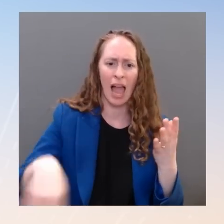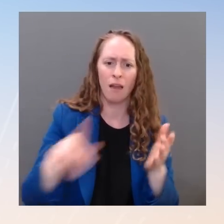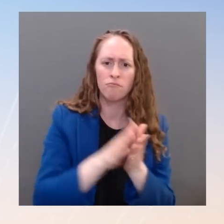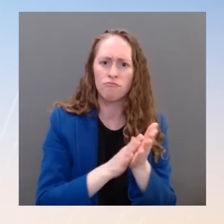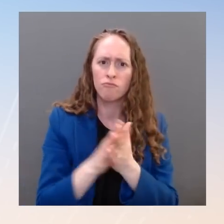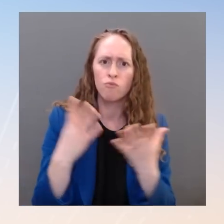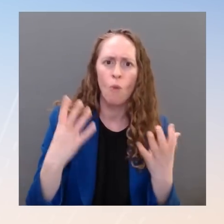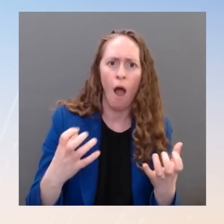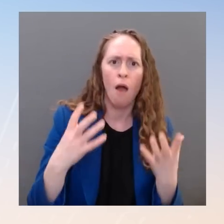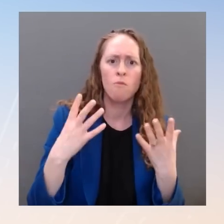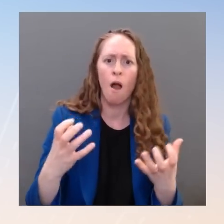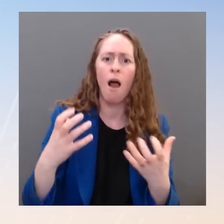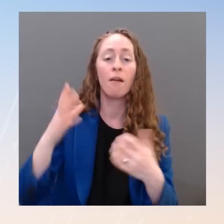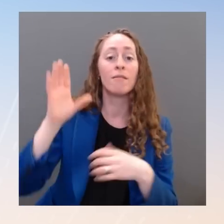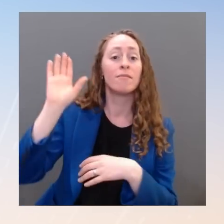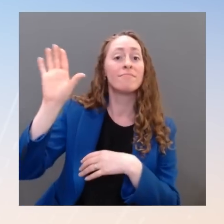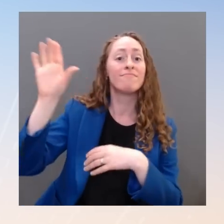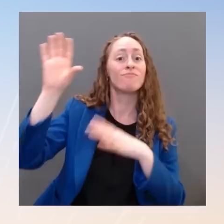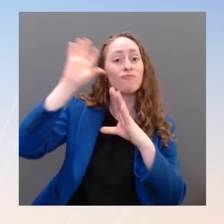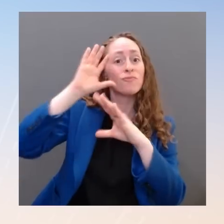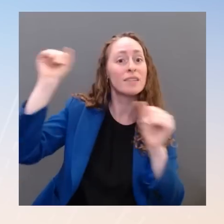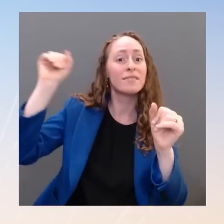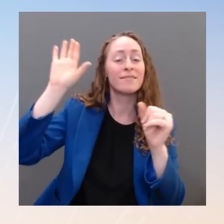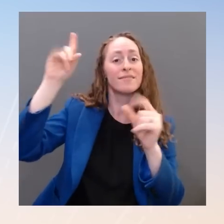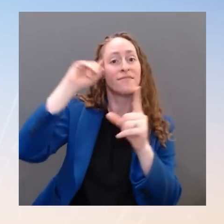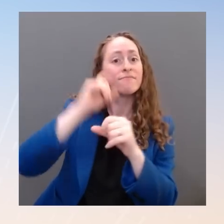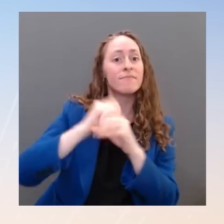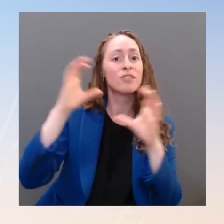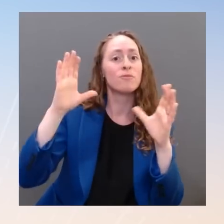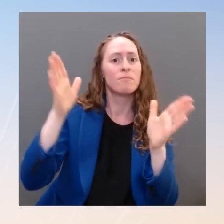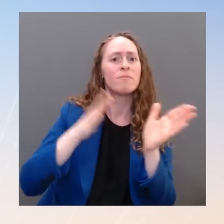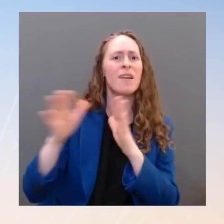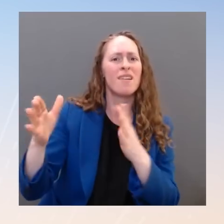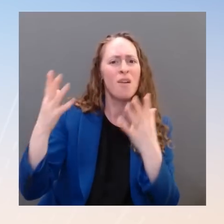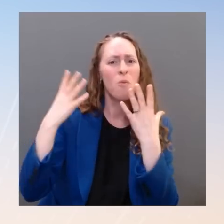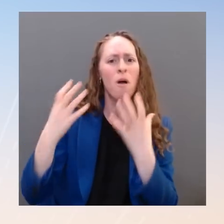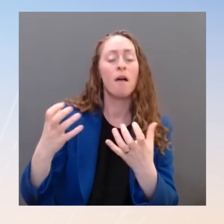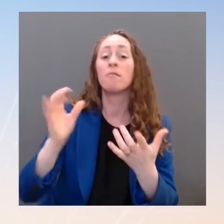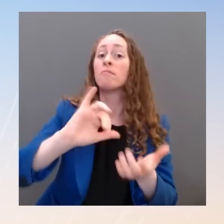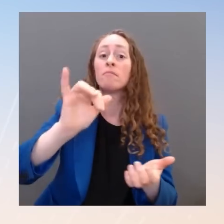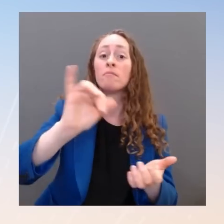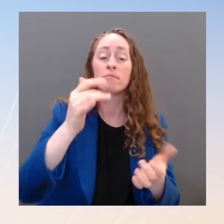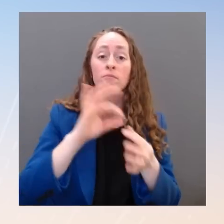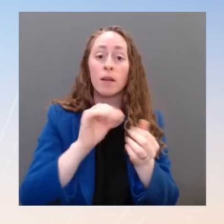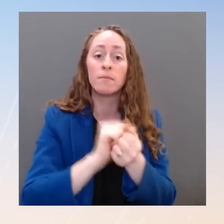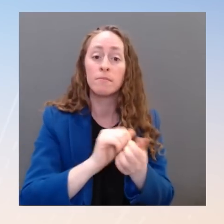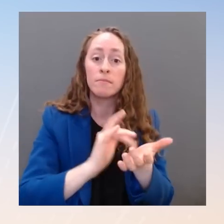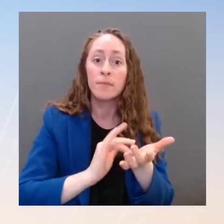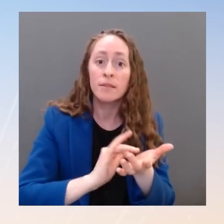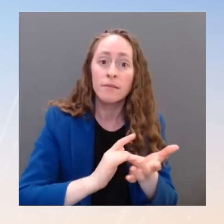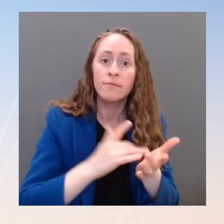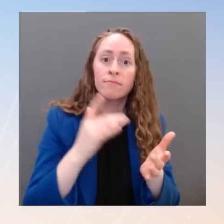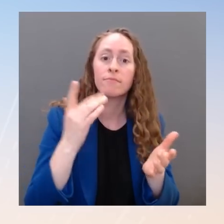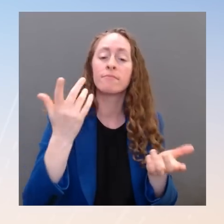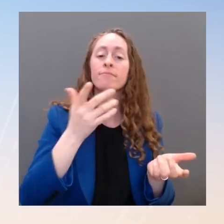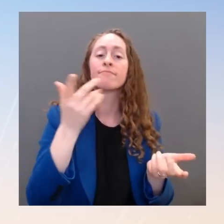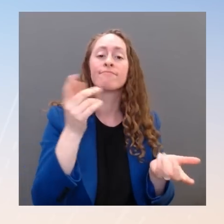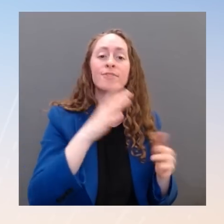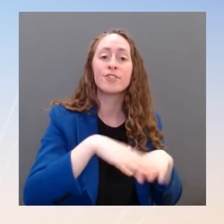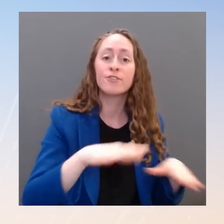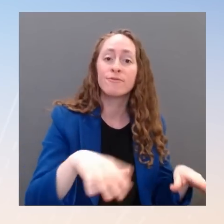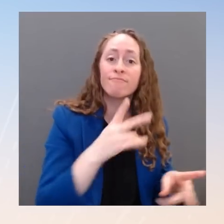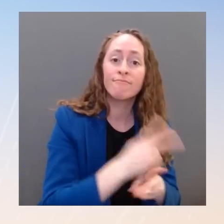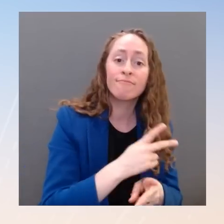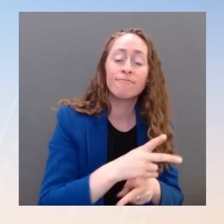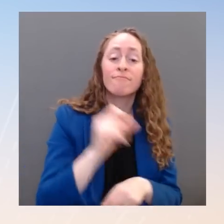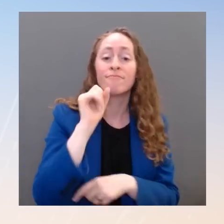the cost of prescription drugs, to lower the cost of childcare, of health care, of elder care. And we're going to continue advocating and fighting for that. In order